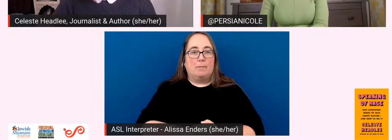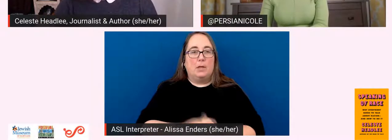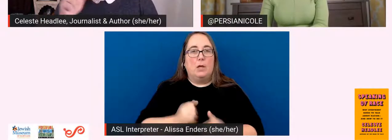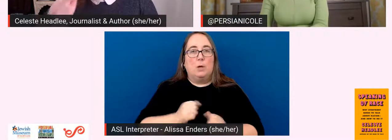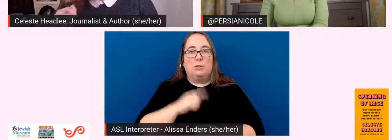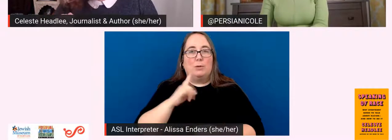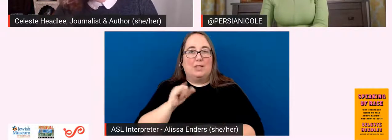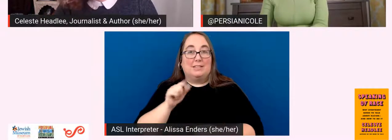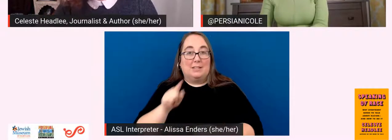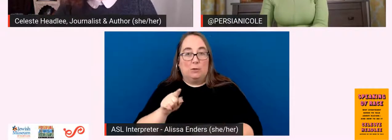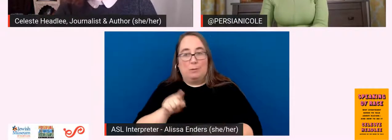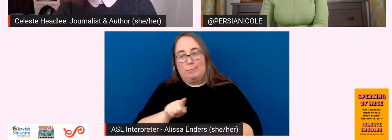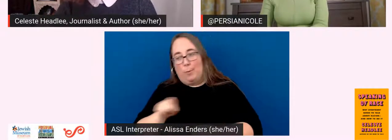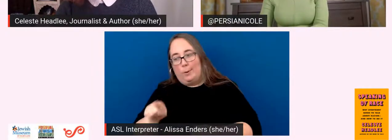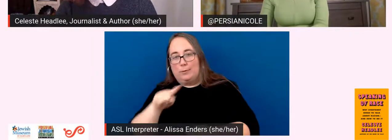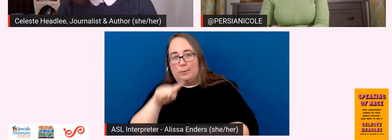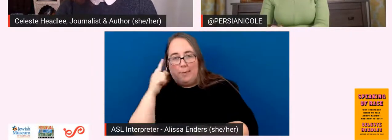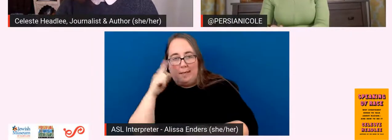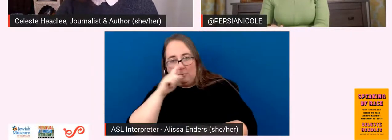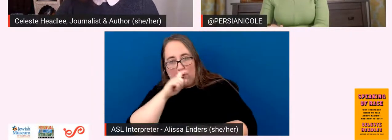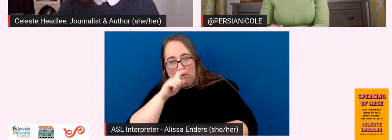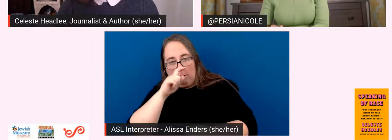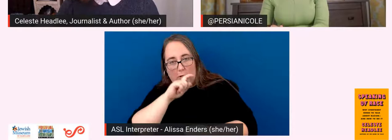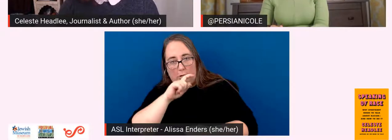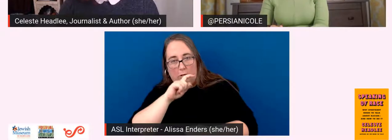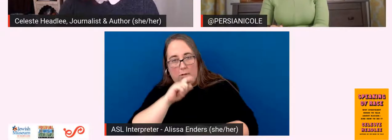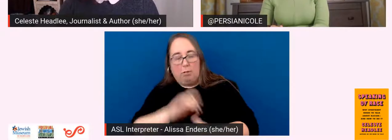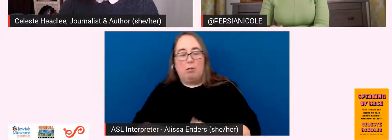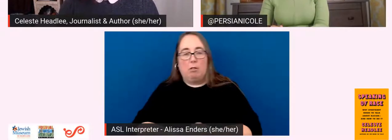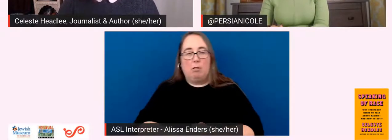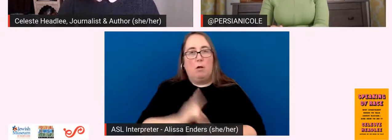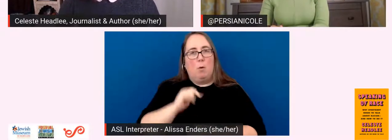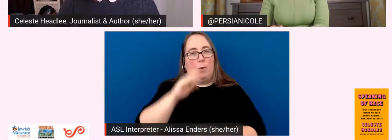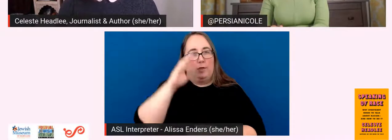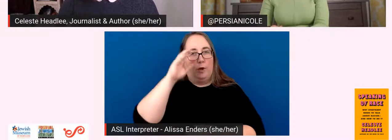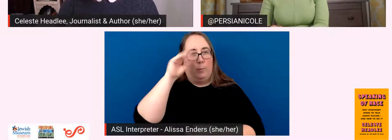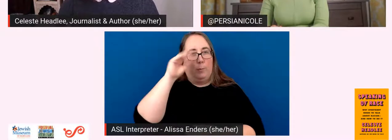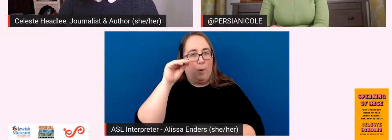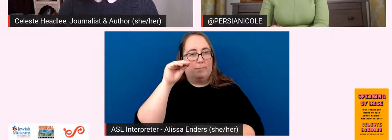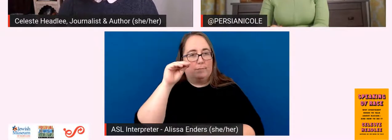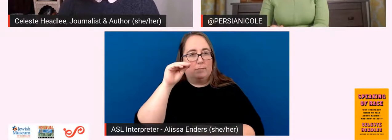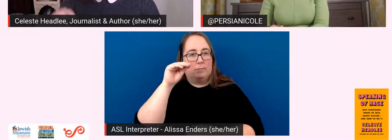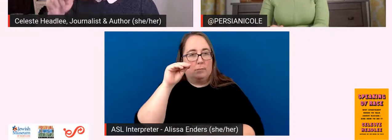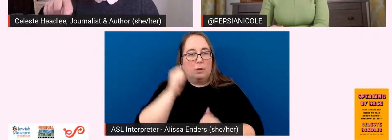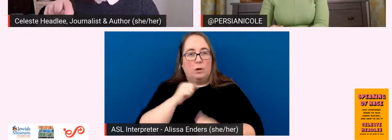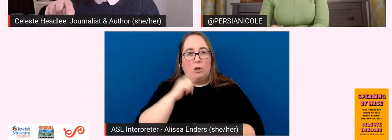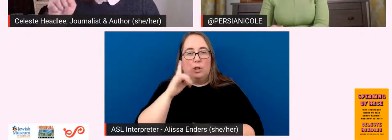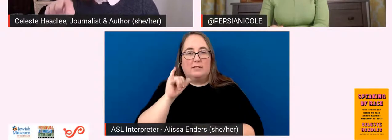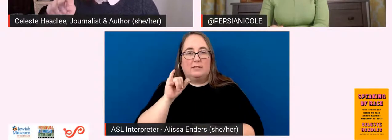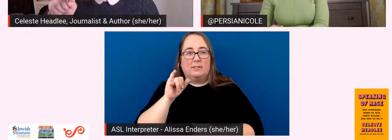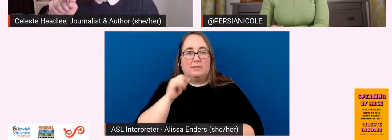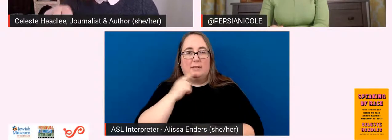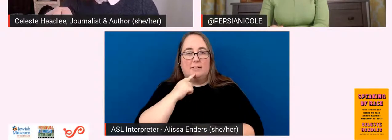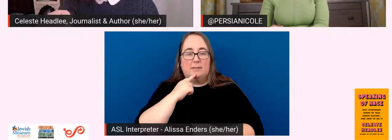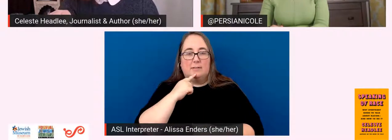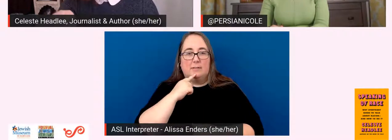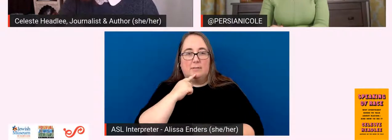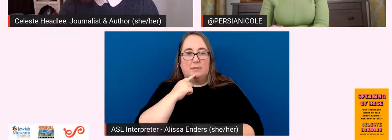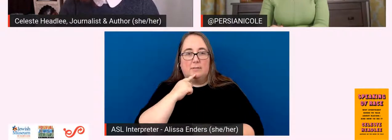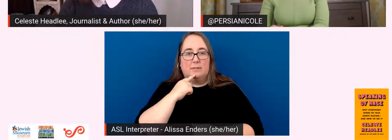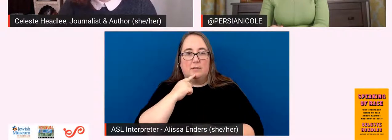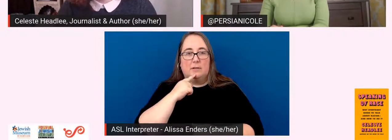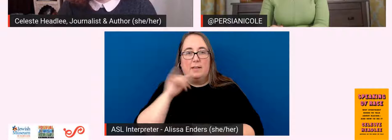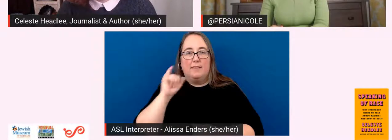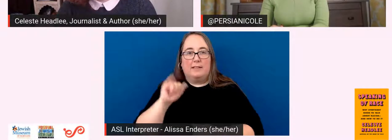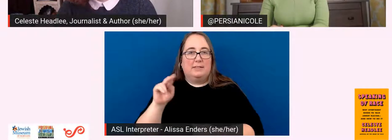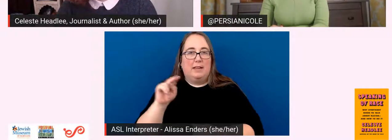you? And they would point to the black doll. And one little boy, they said, which one looks like you? And he said, that one, that's an